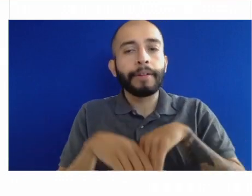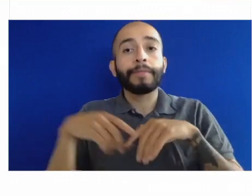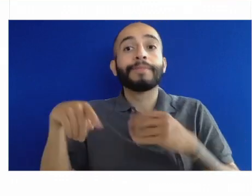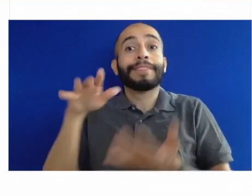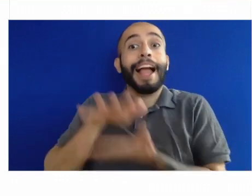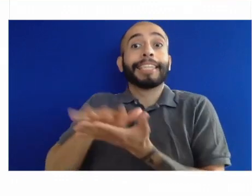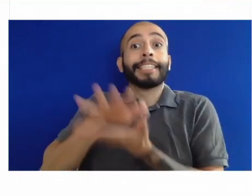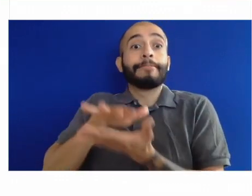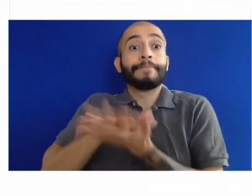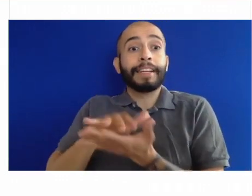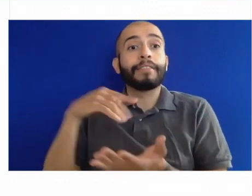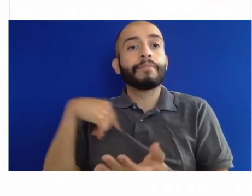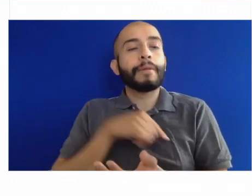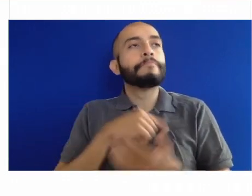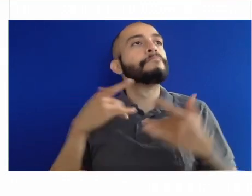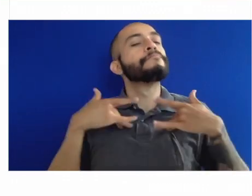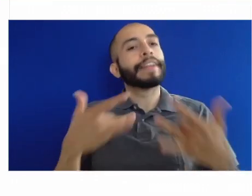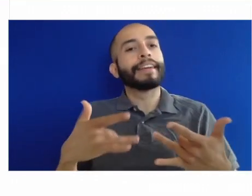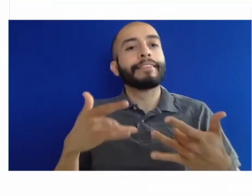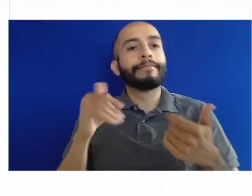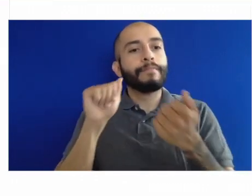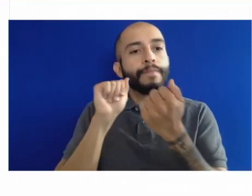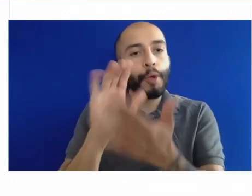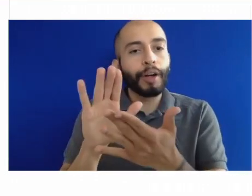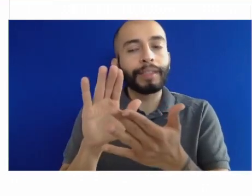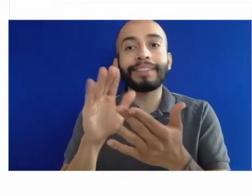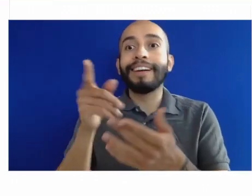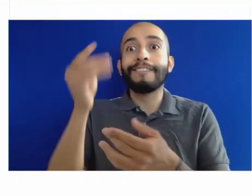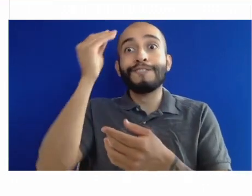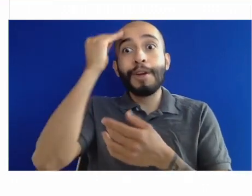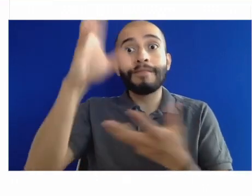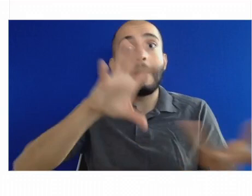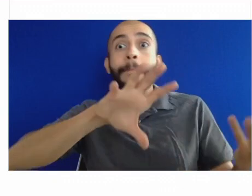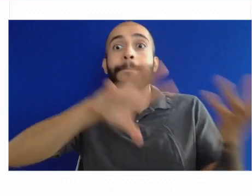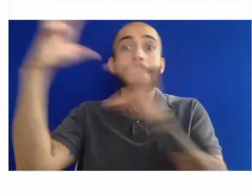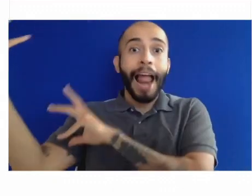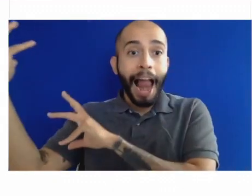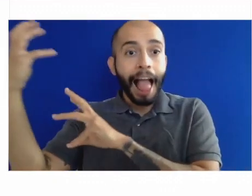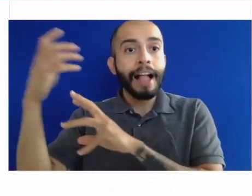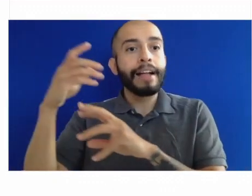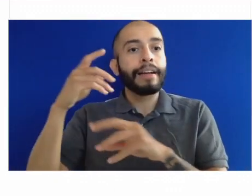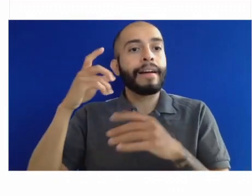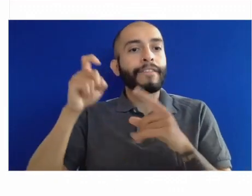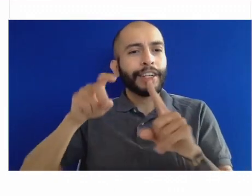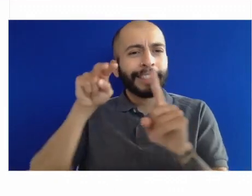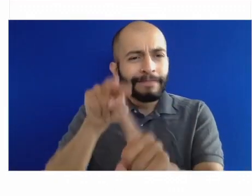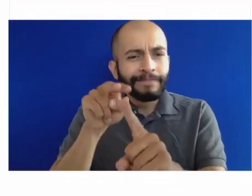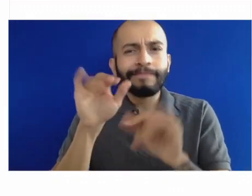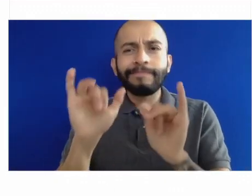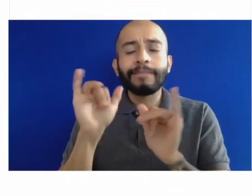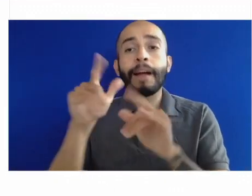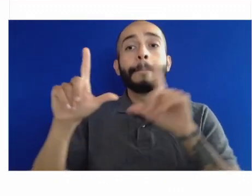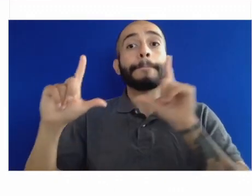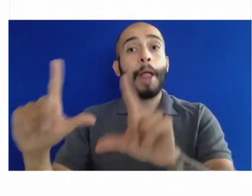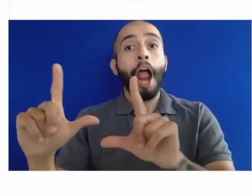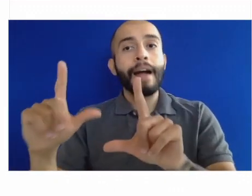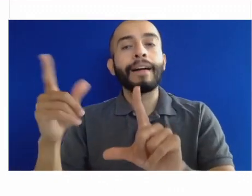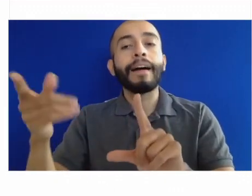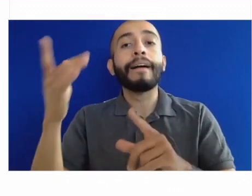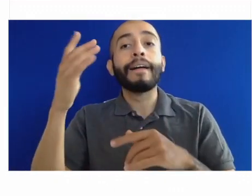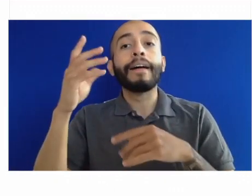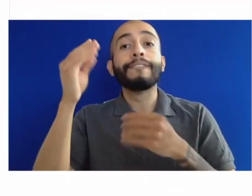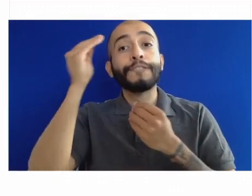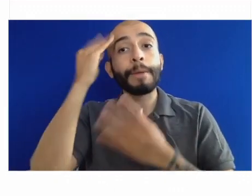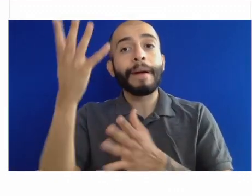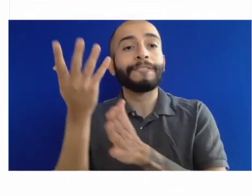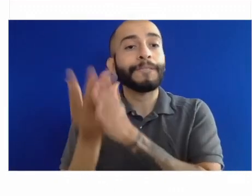knowledge deficit model, which sort of suggests that people need more correct information. But if you look at the sorts of strategies that have been used